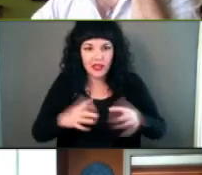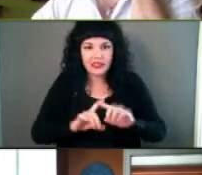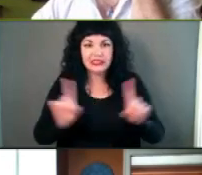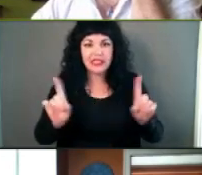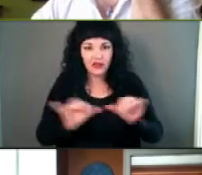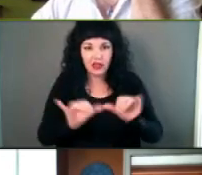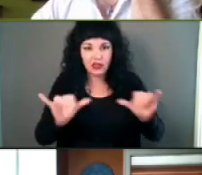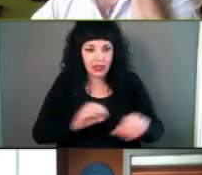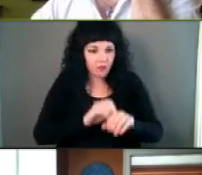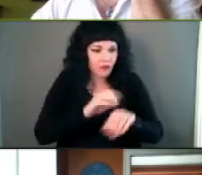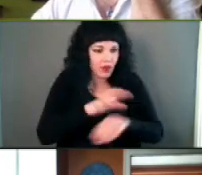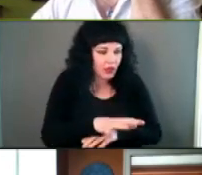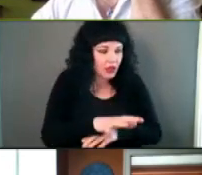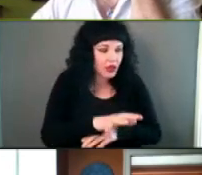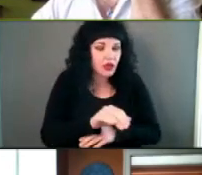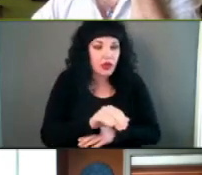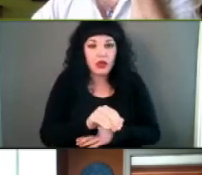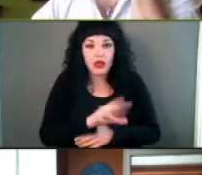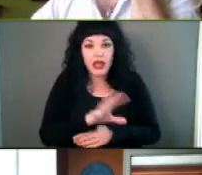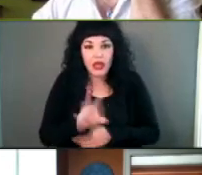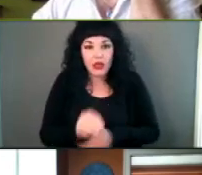through indiscriminate